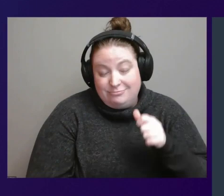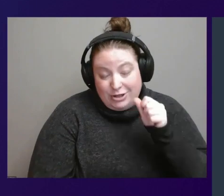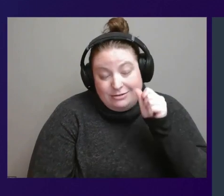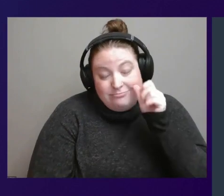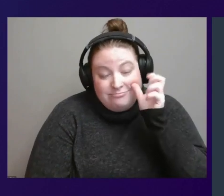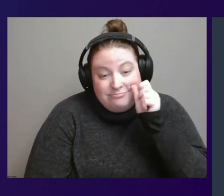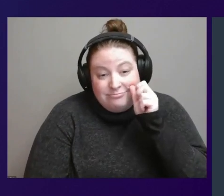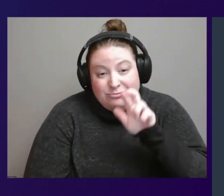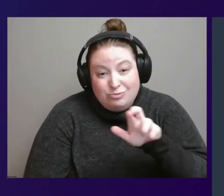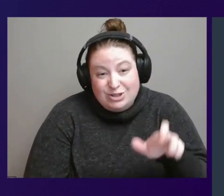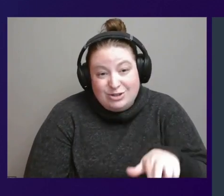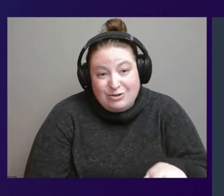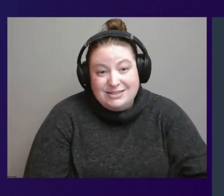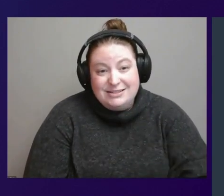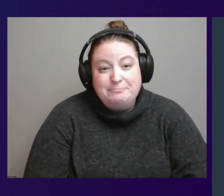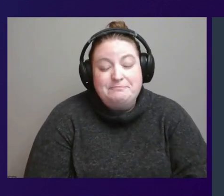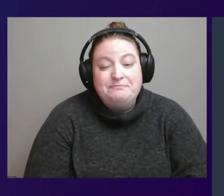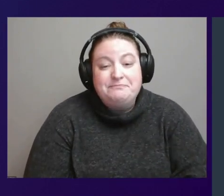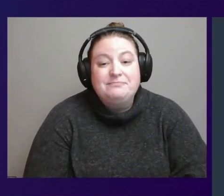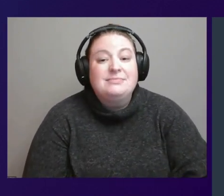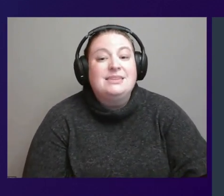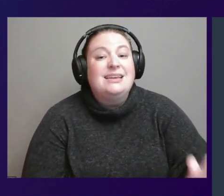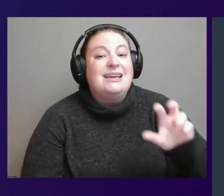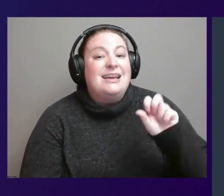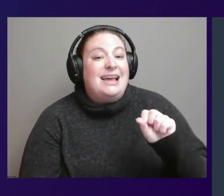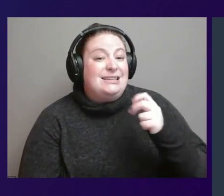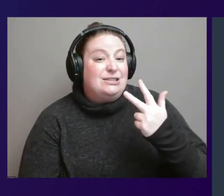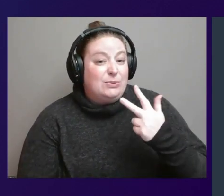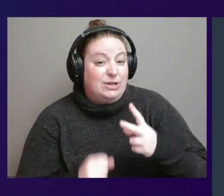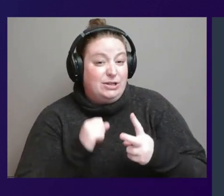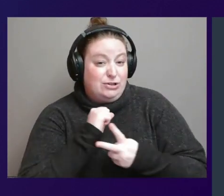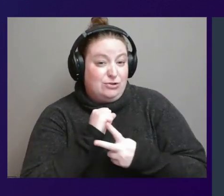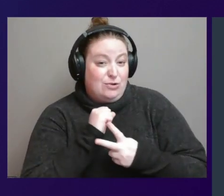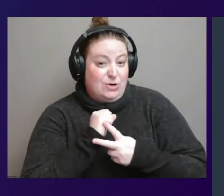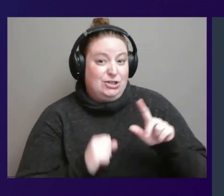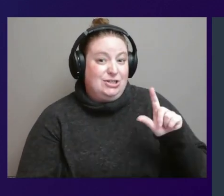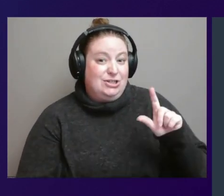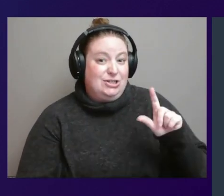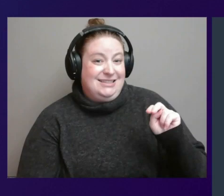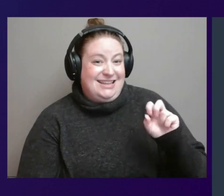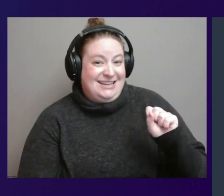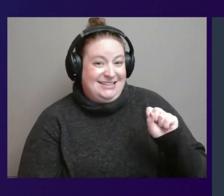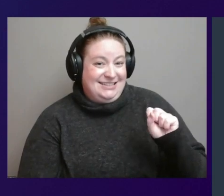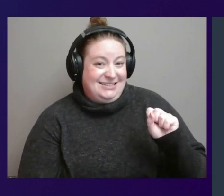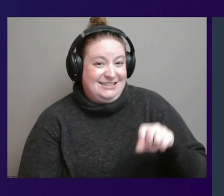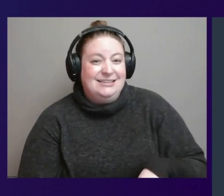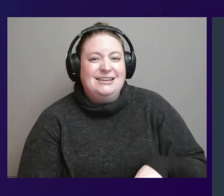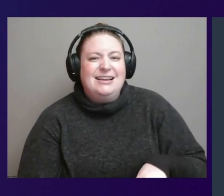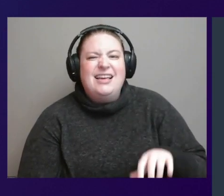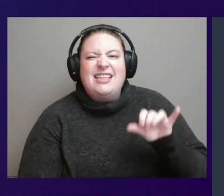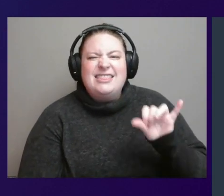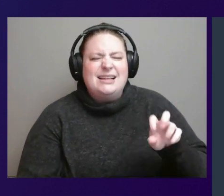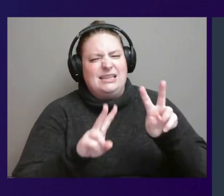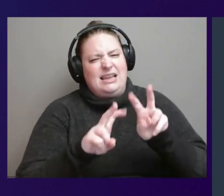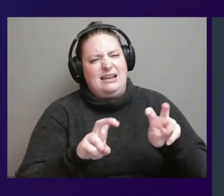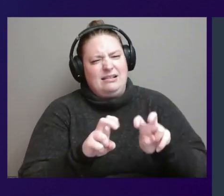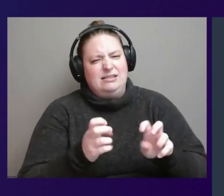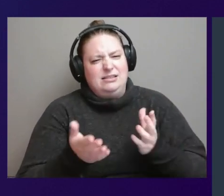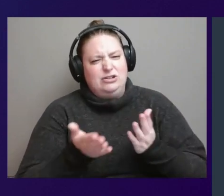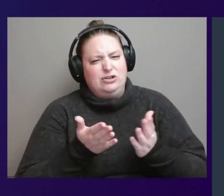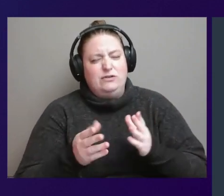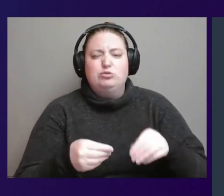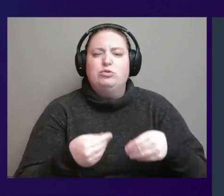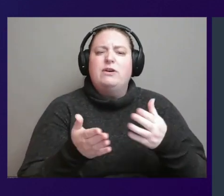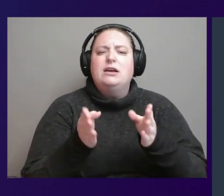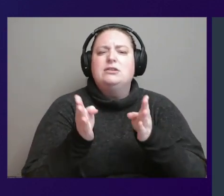Before I wrap on S3, I have to mention S3 Storage Lens. Storage Lens is an analysis service that provides